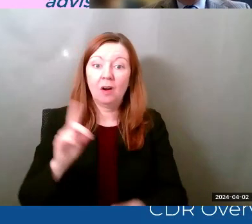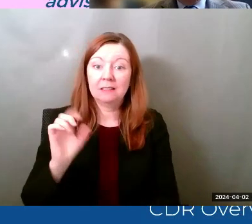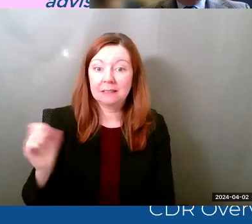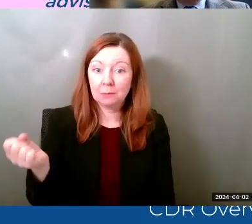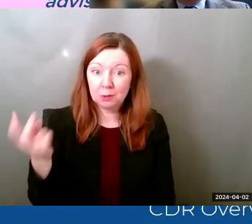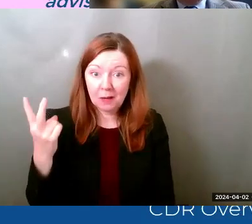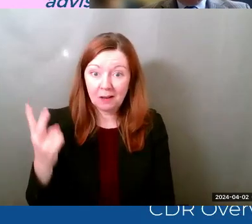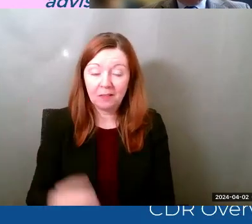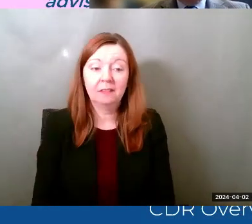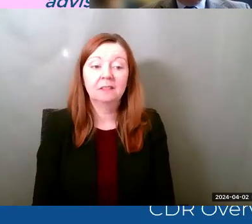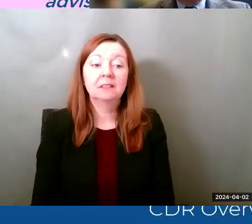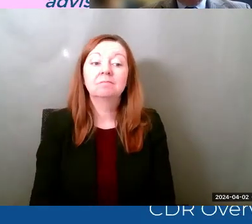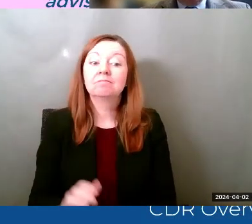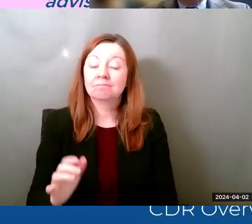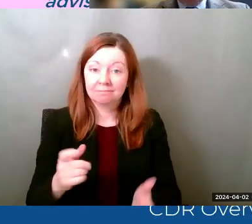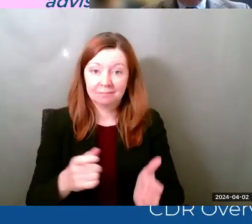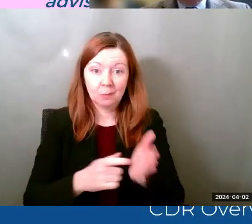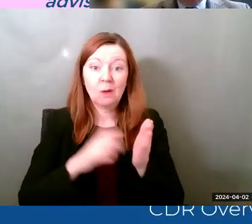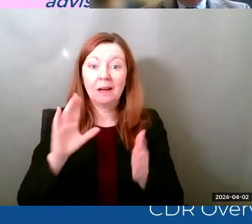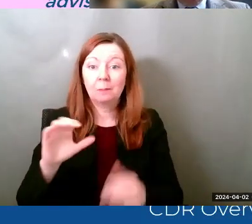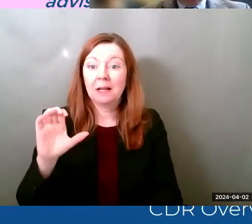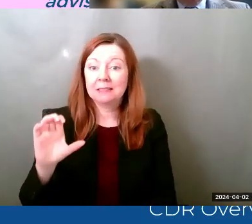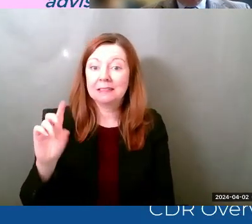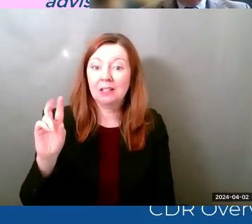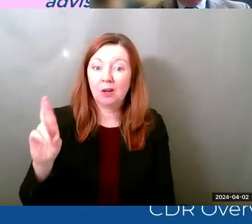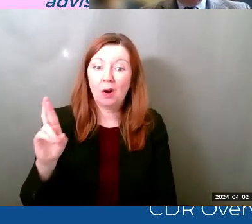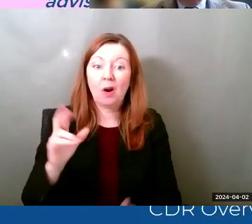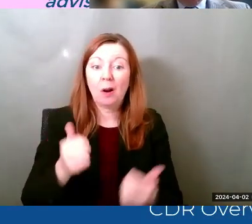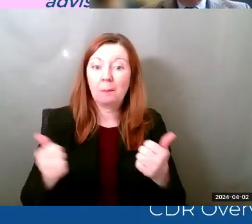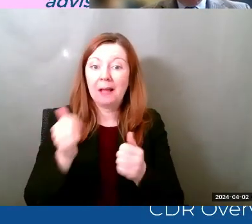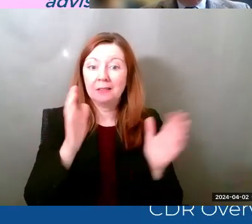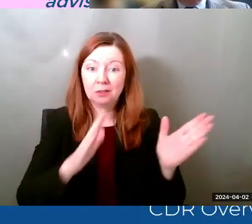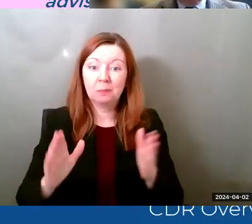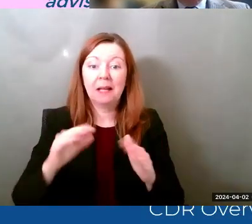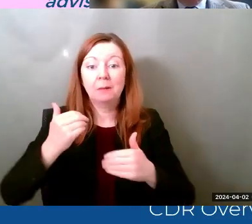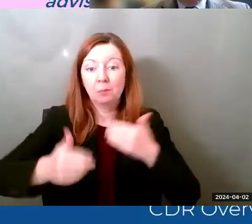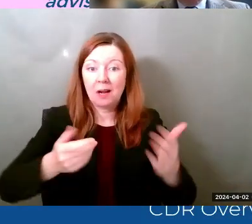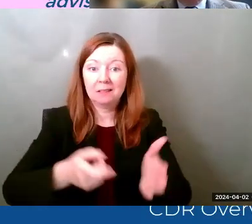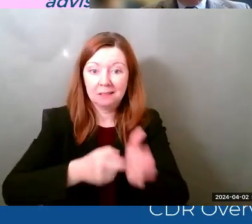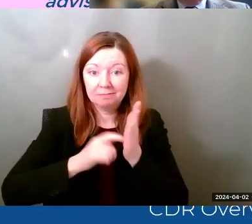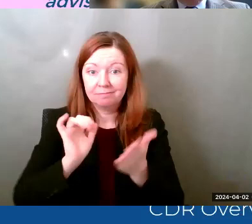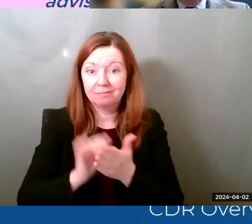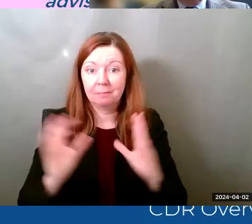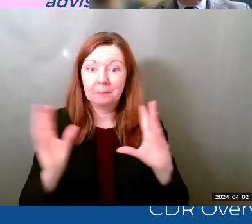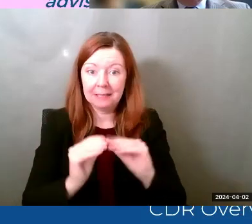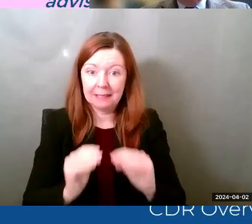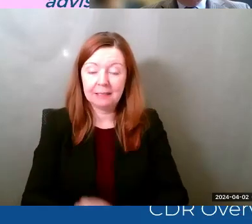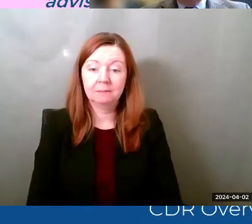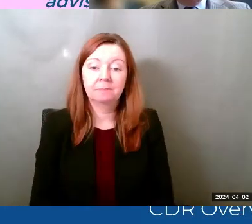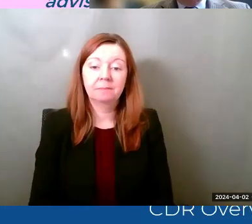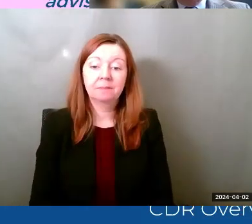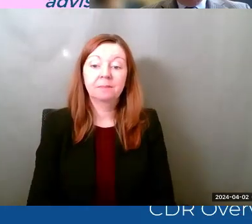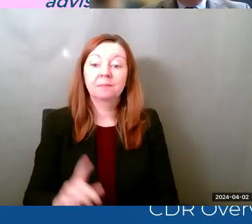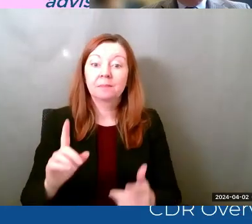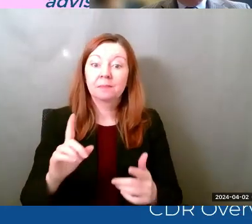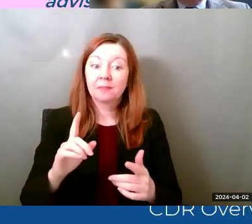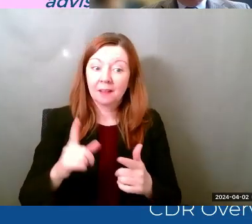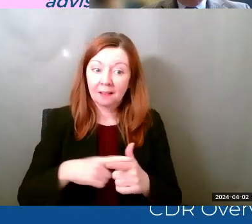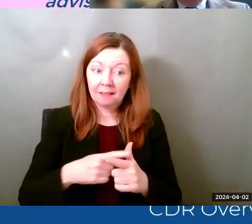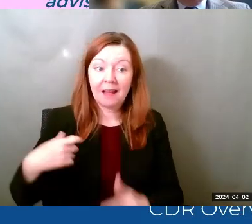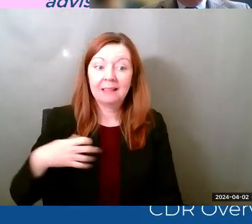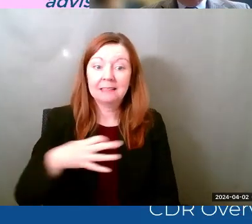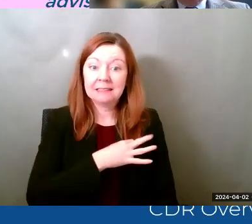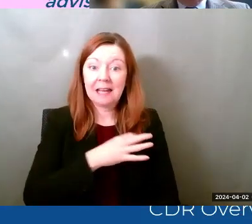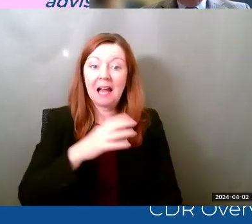12th, as required by the CDR master plan process. Staff will then provide a count of